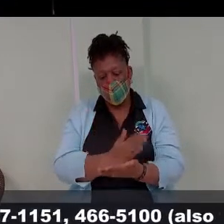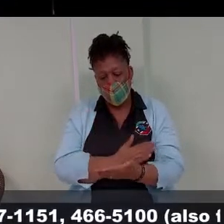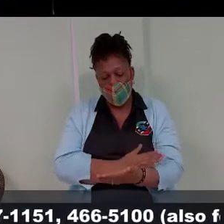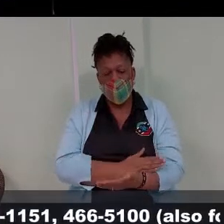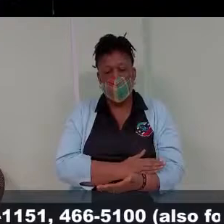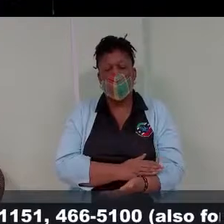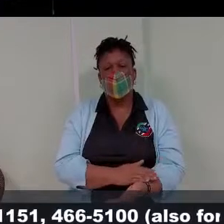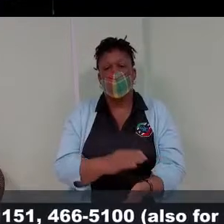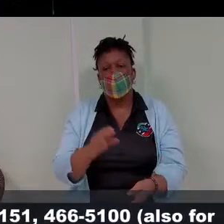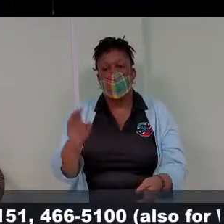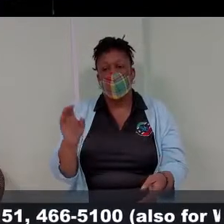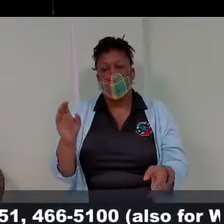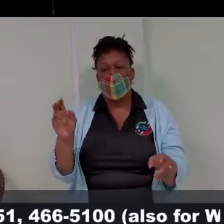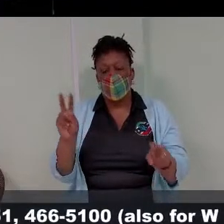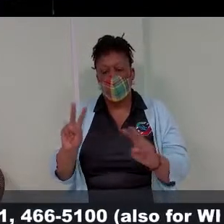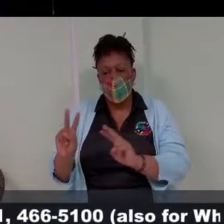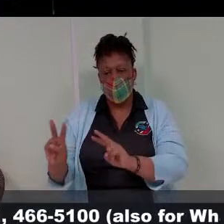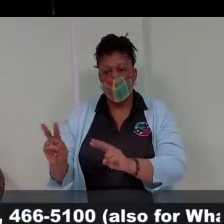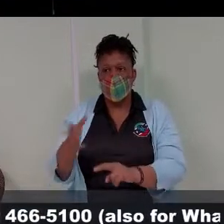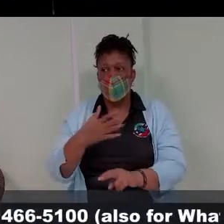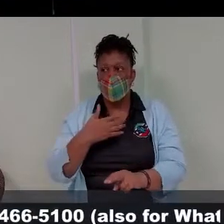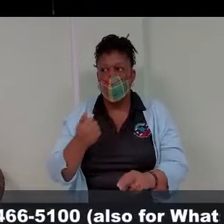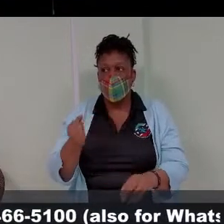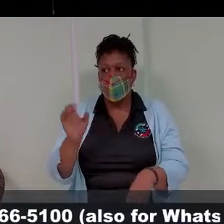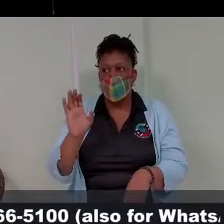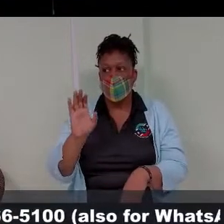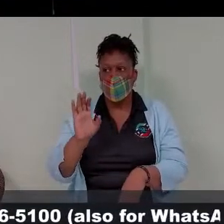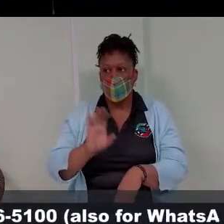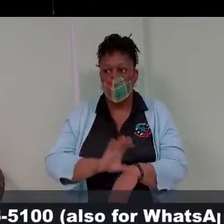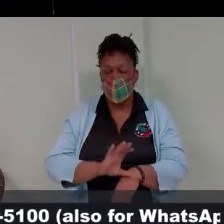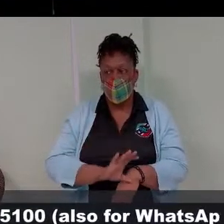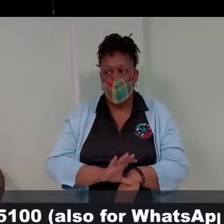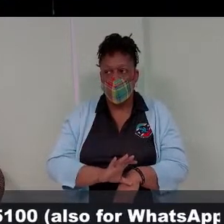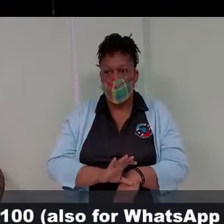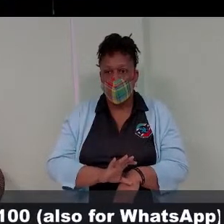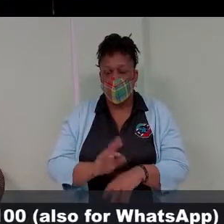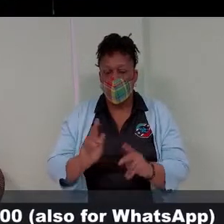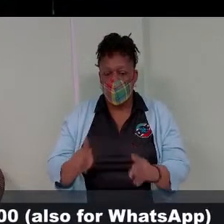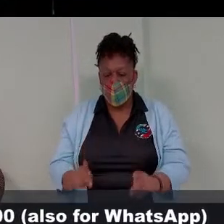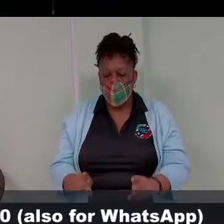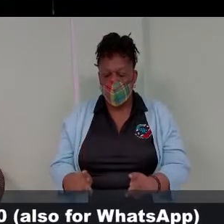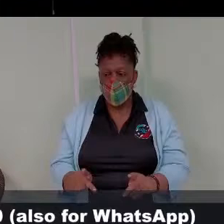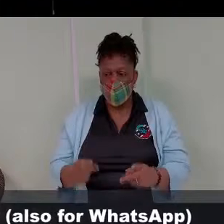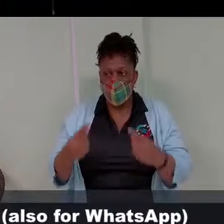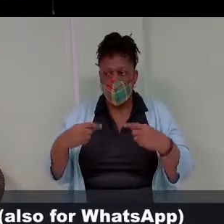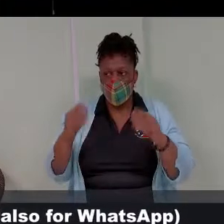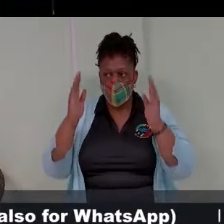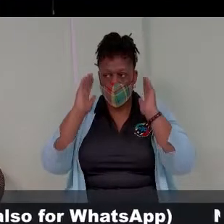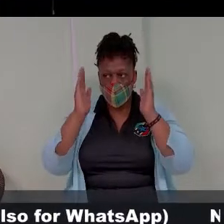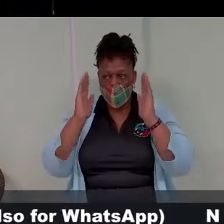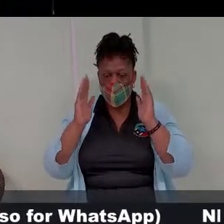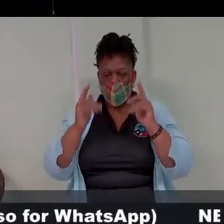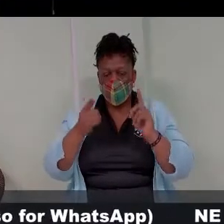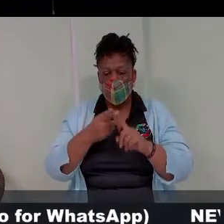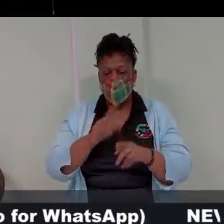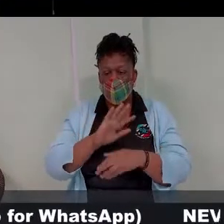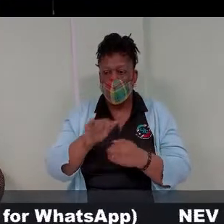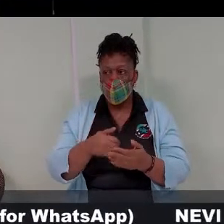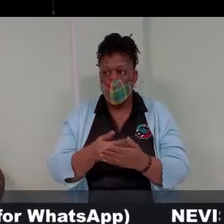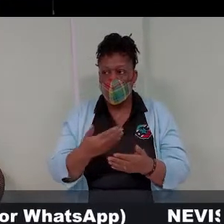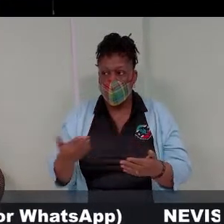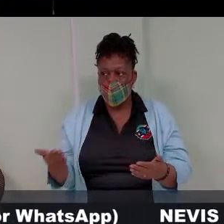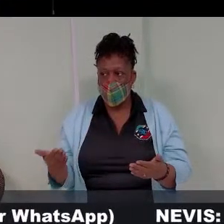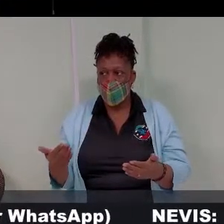and other church leaders pay particular attention to these protocols that are stipulated by law and ensure that